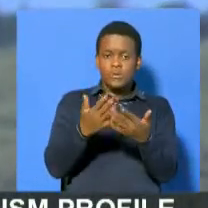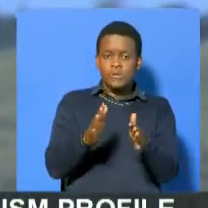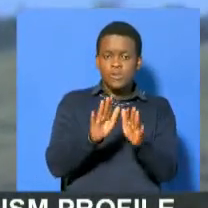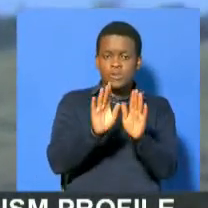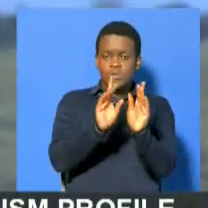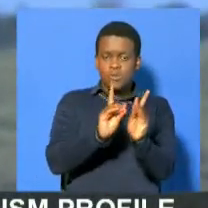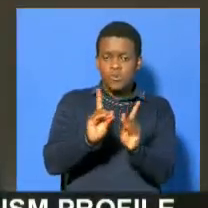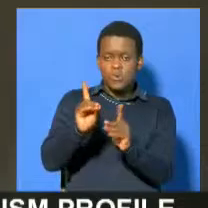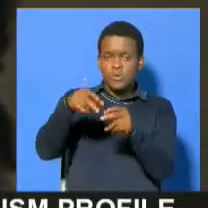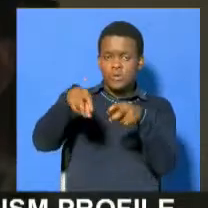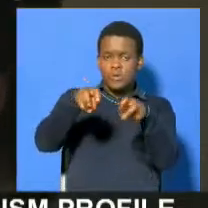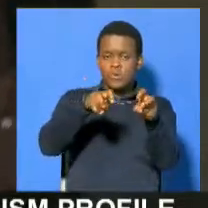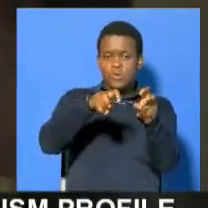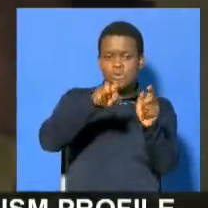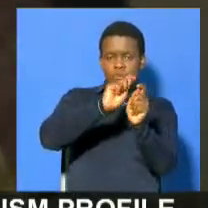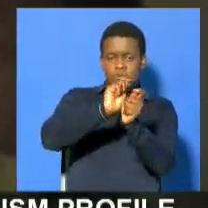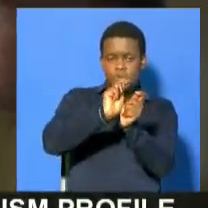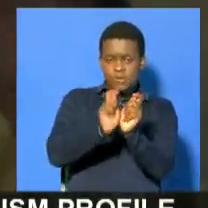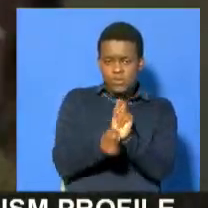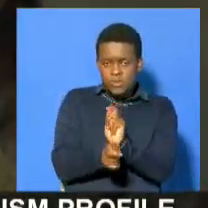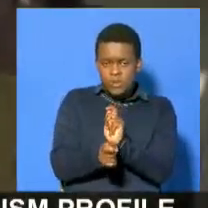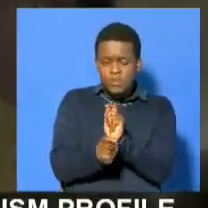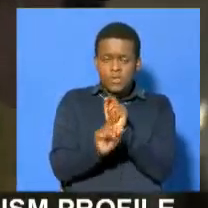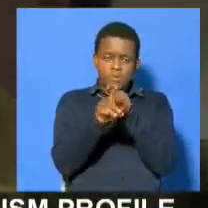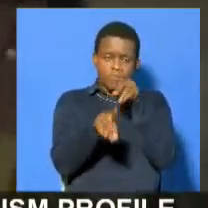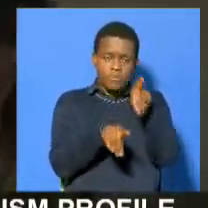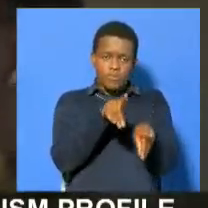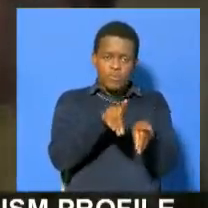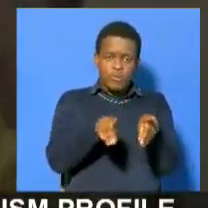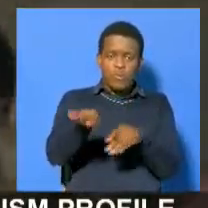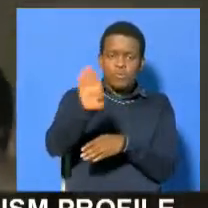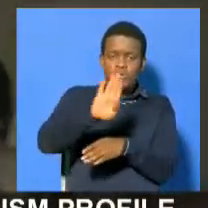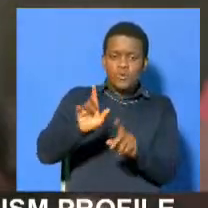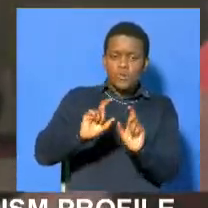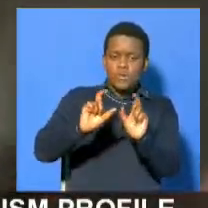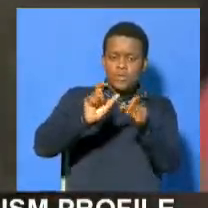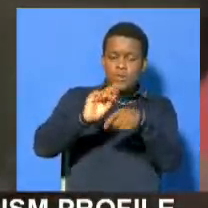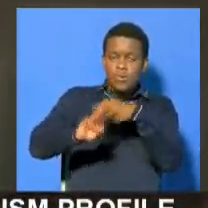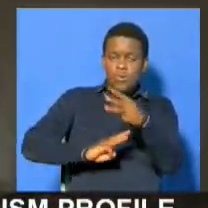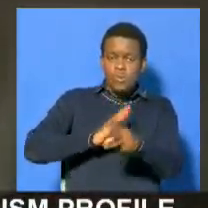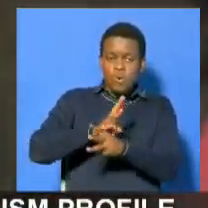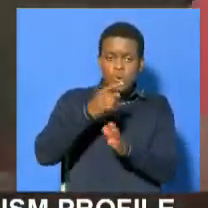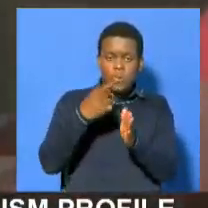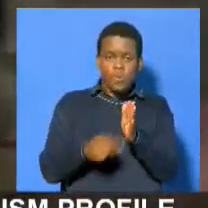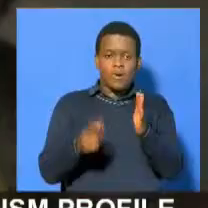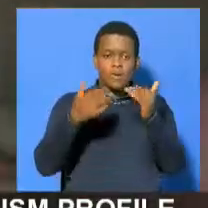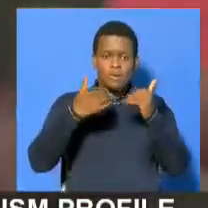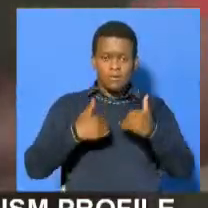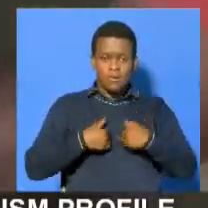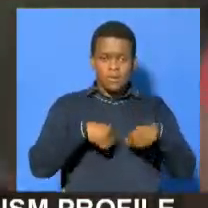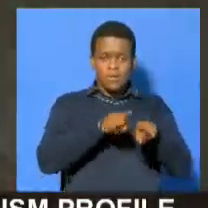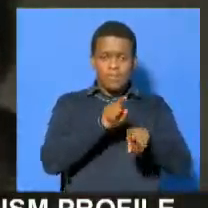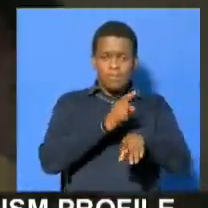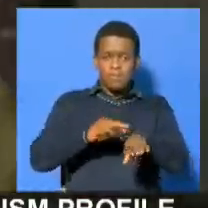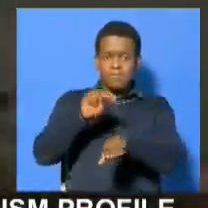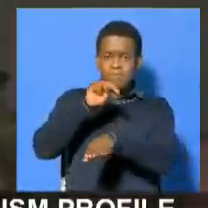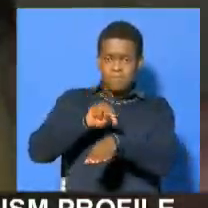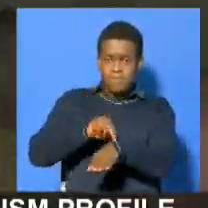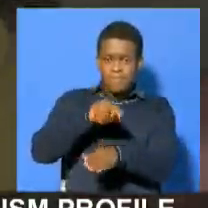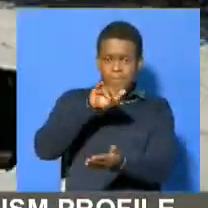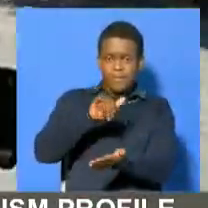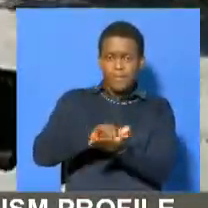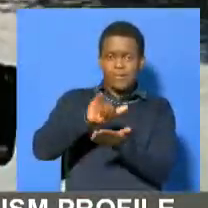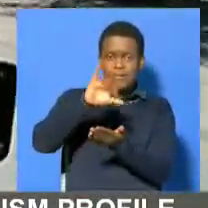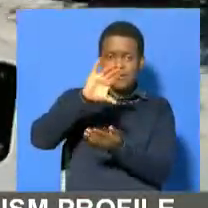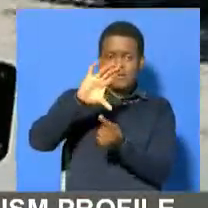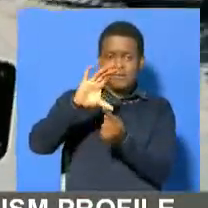stories, changing the narrative of our own people, and giving the world what we are as a nation, which is culture and